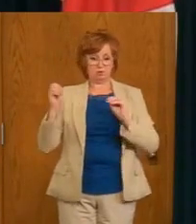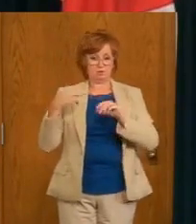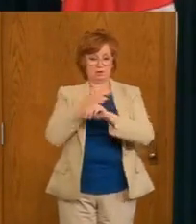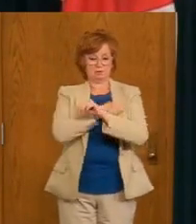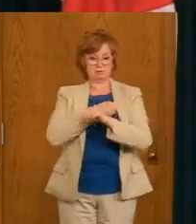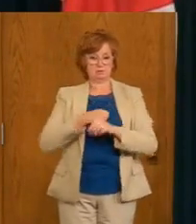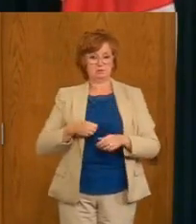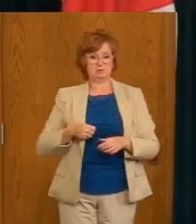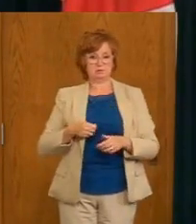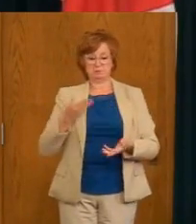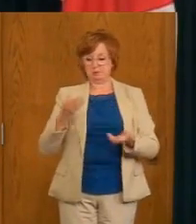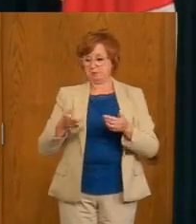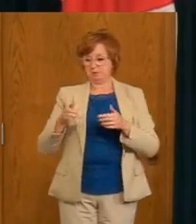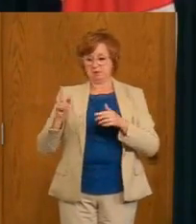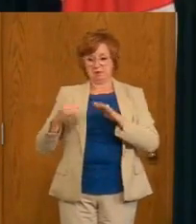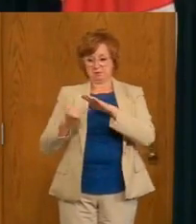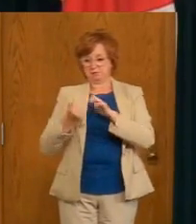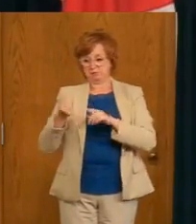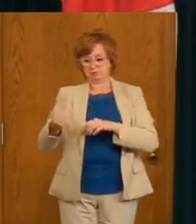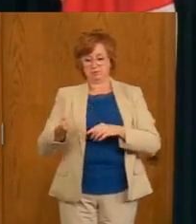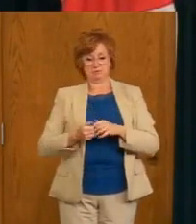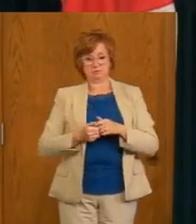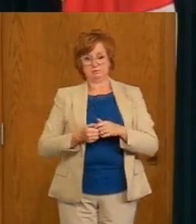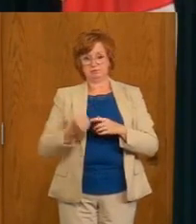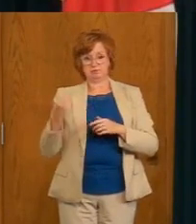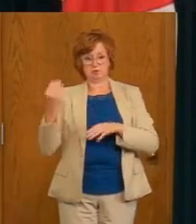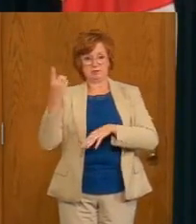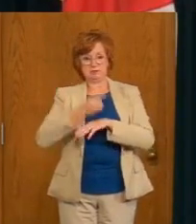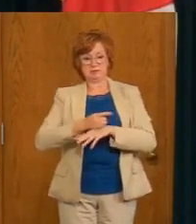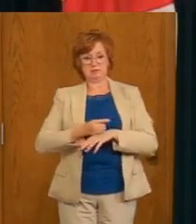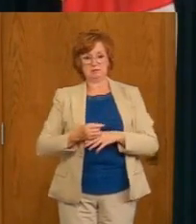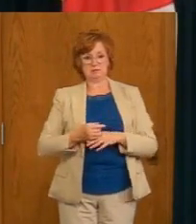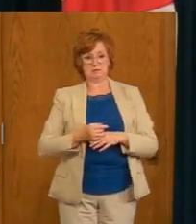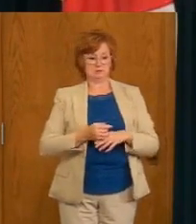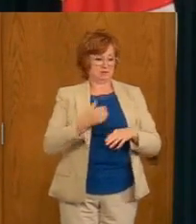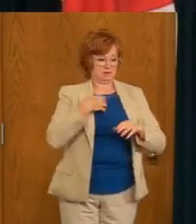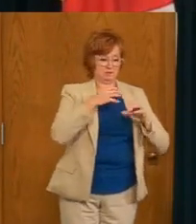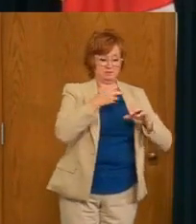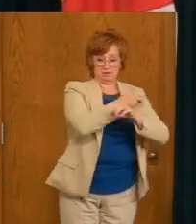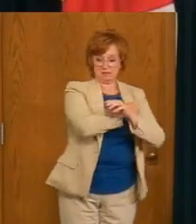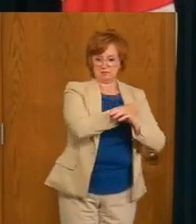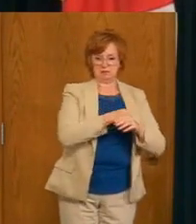apply to people who choose to remain unvaccinated. Their risk remains the same or is higher.